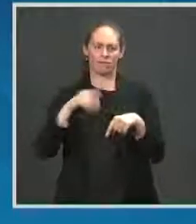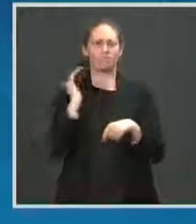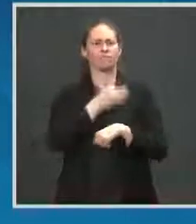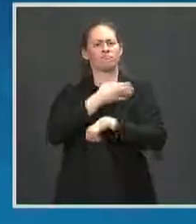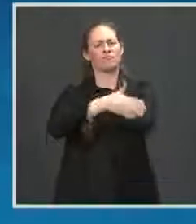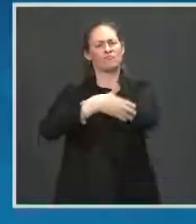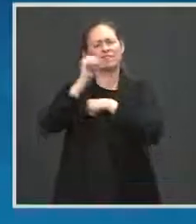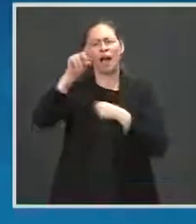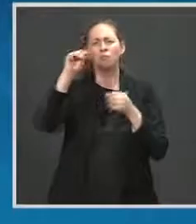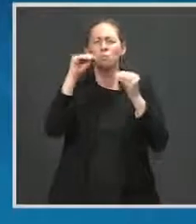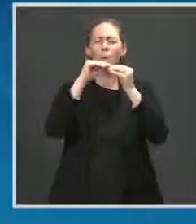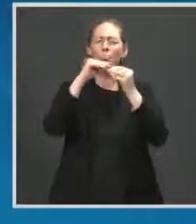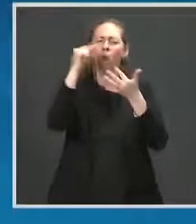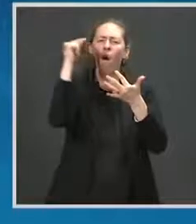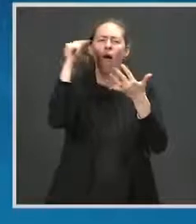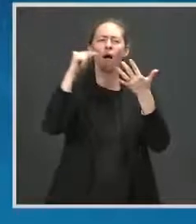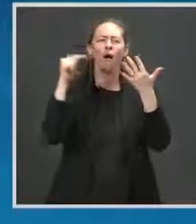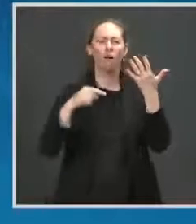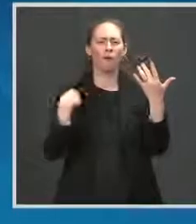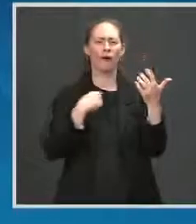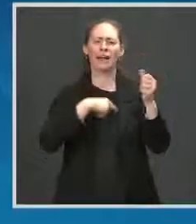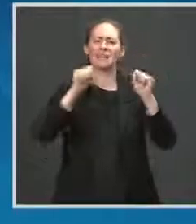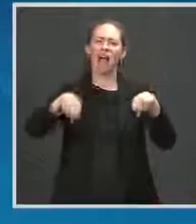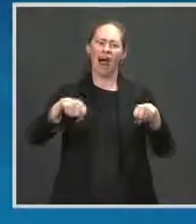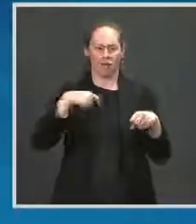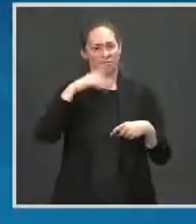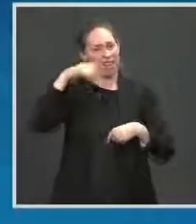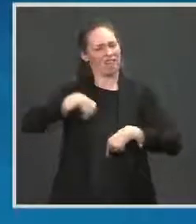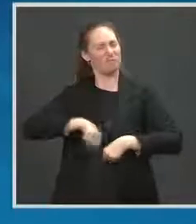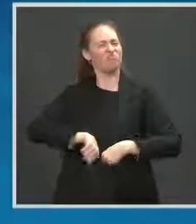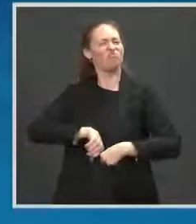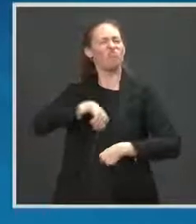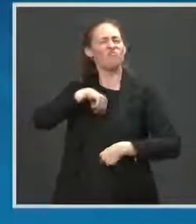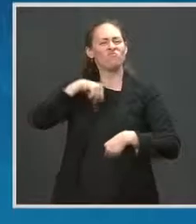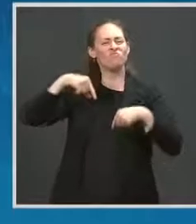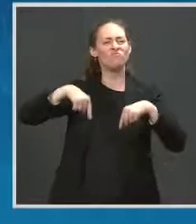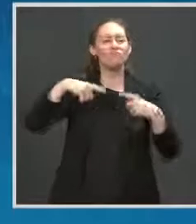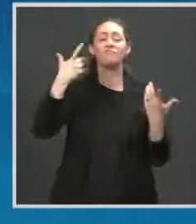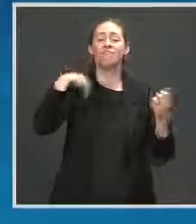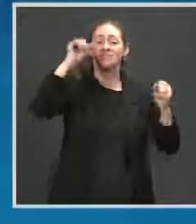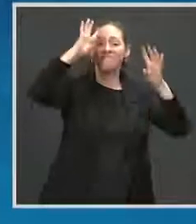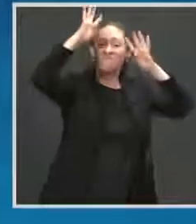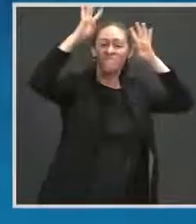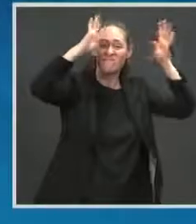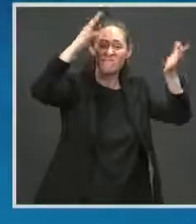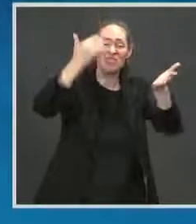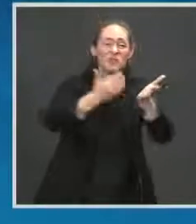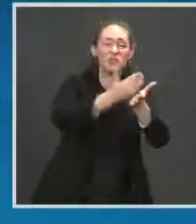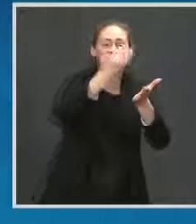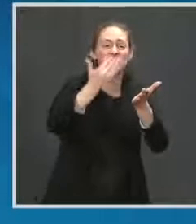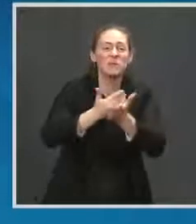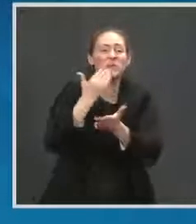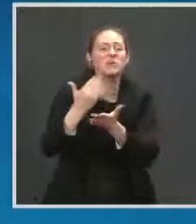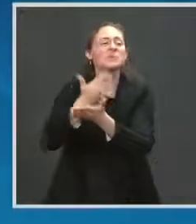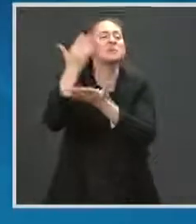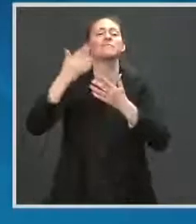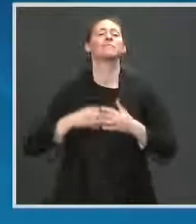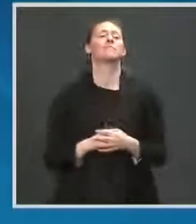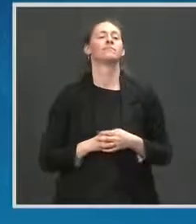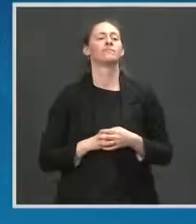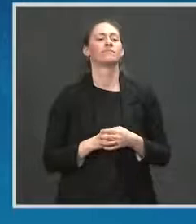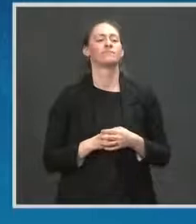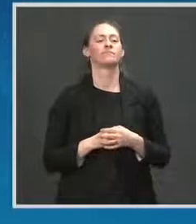in question. The ingenuity of our nation has been the envy of the